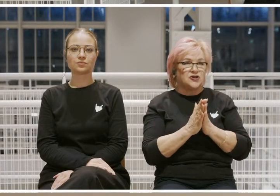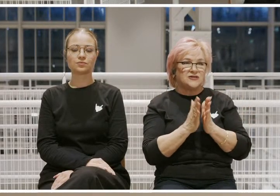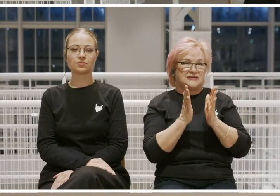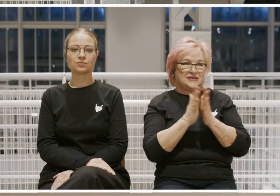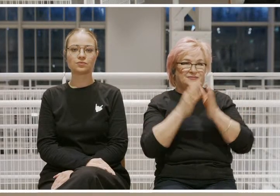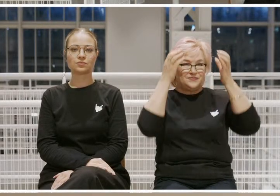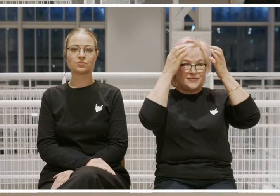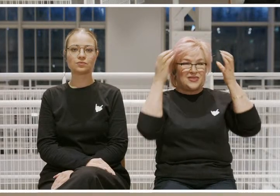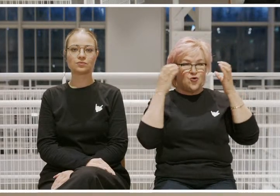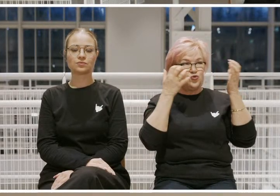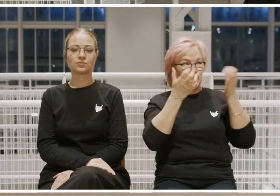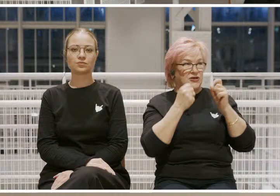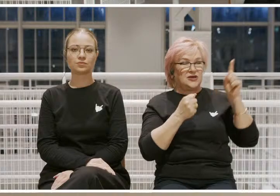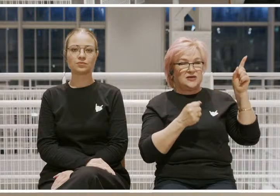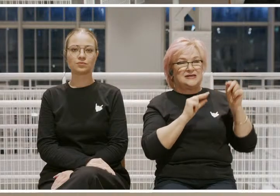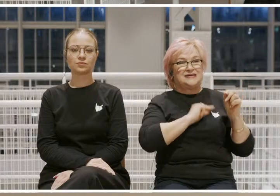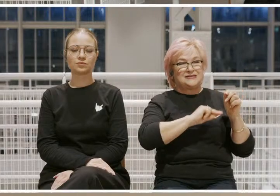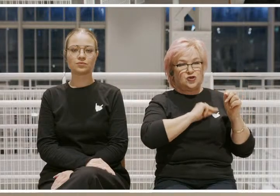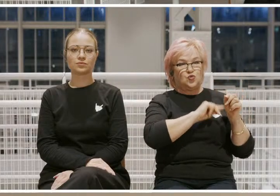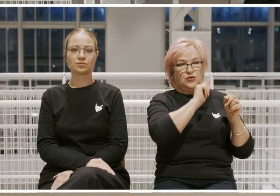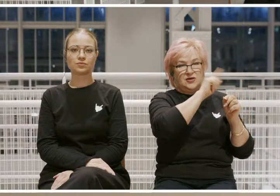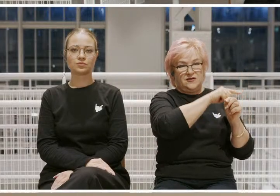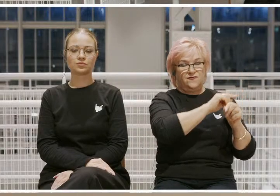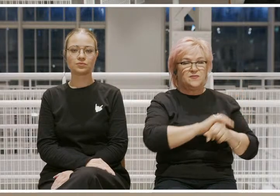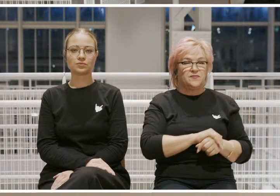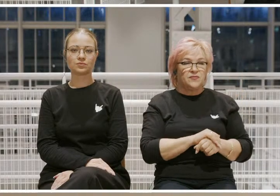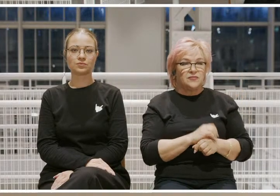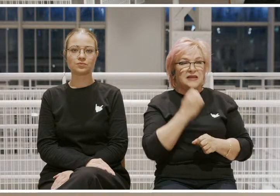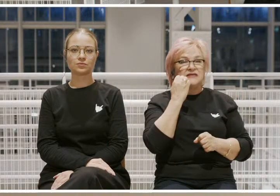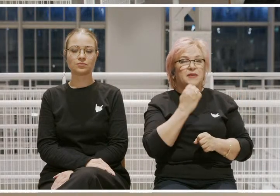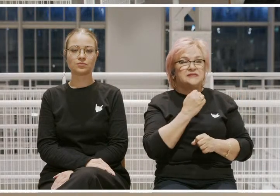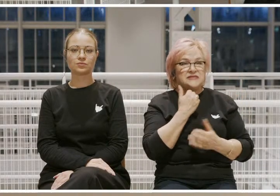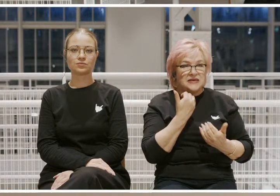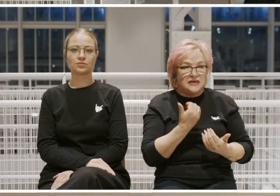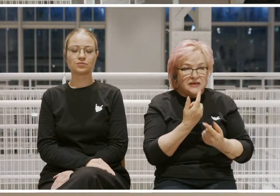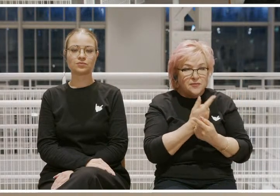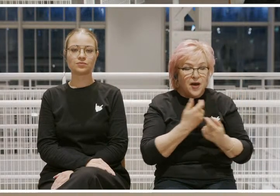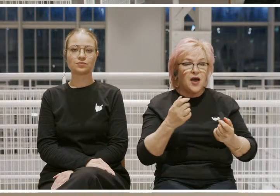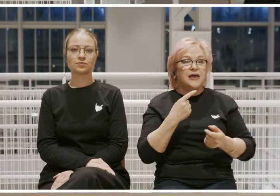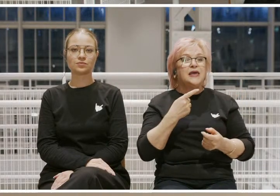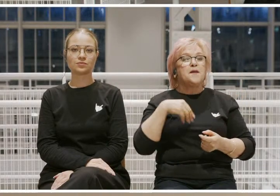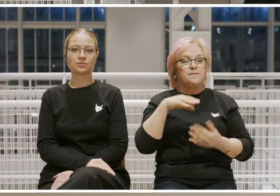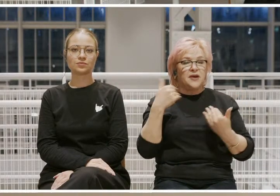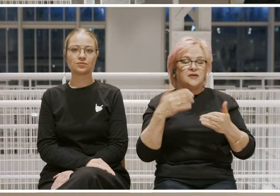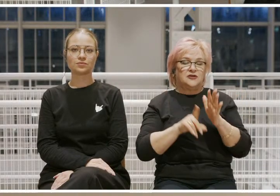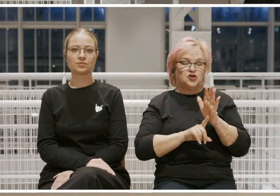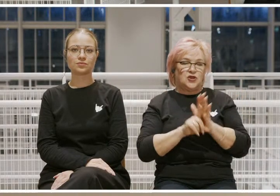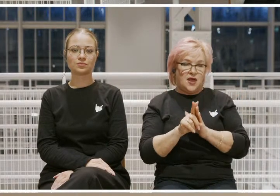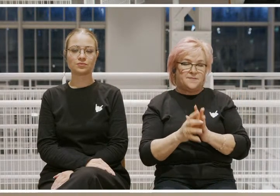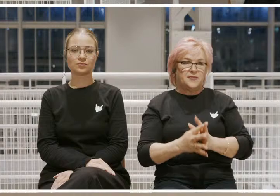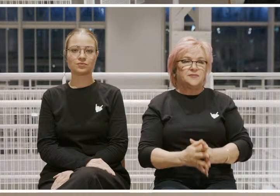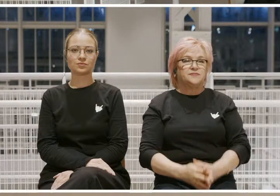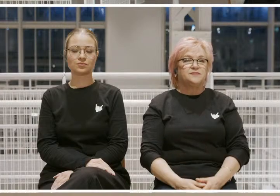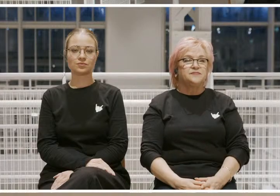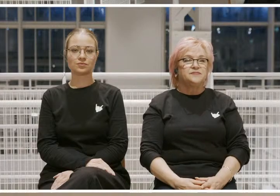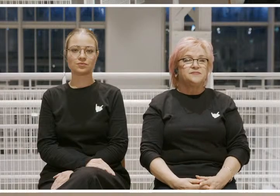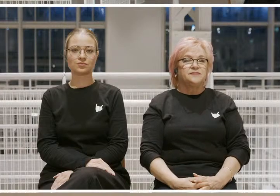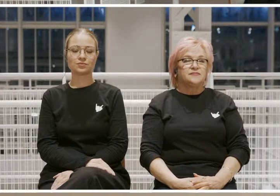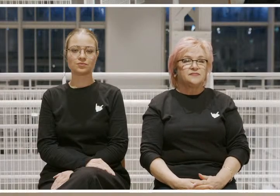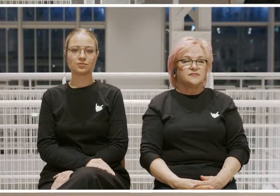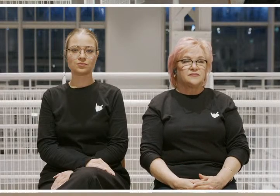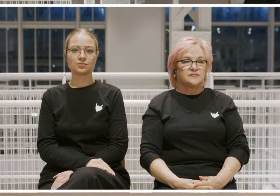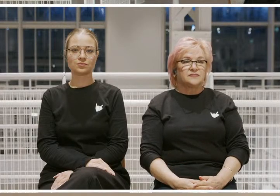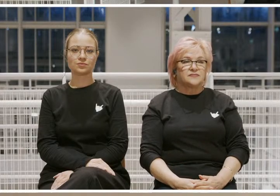Russian, please take the headsets from our visitor experience team. Thank you, and we're ready to